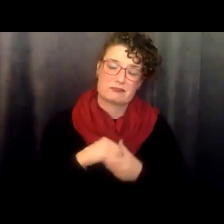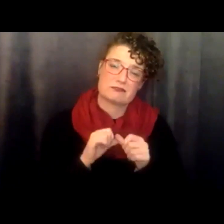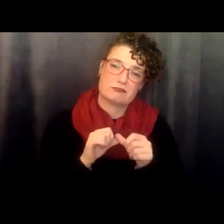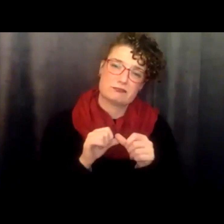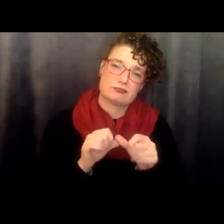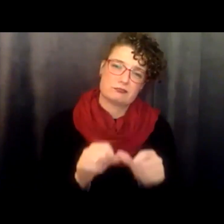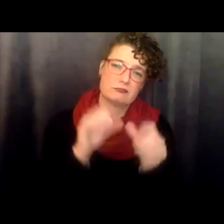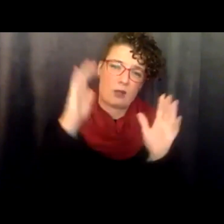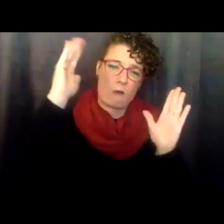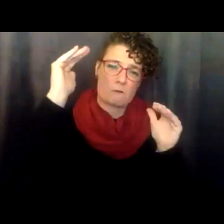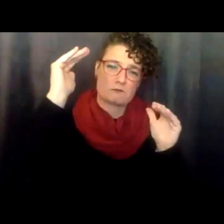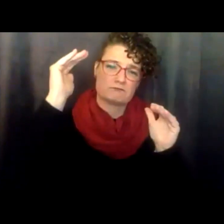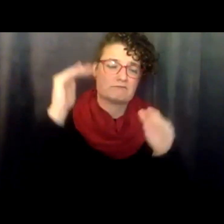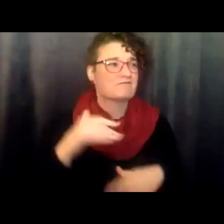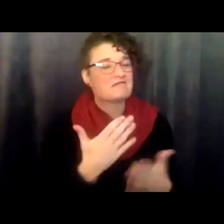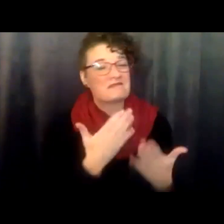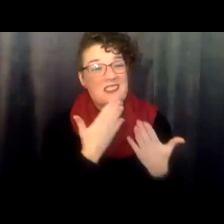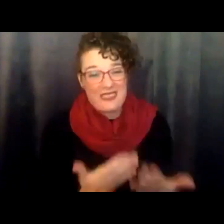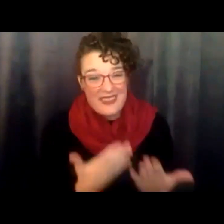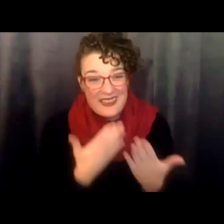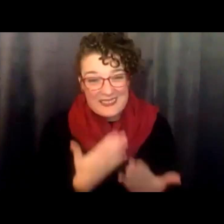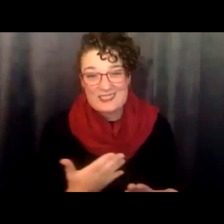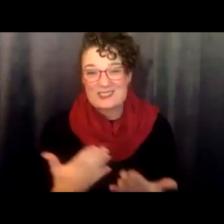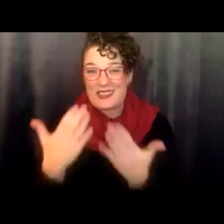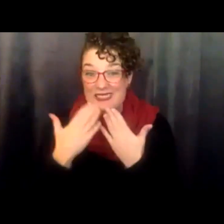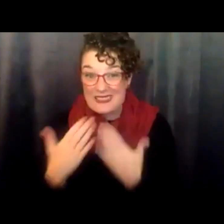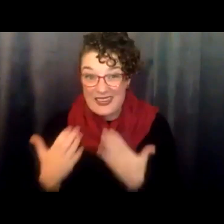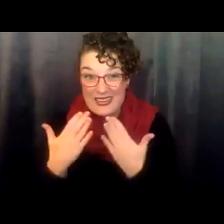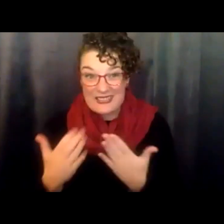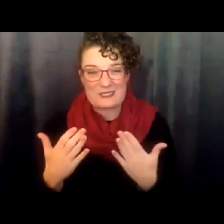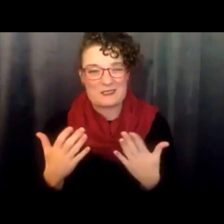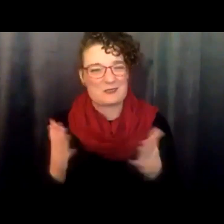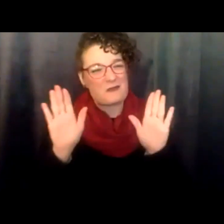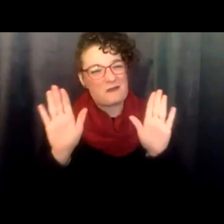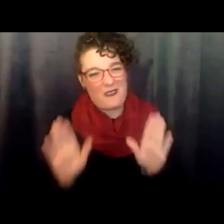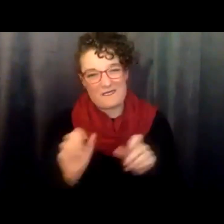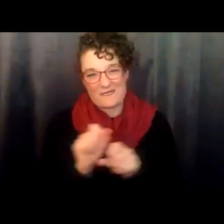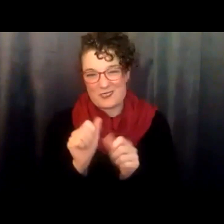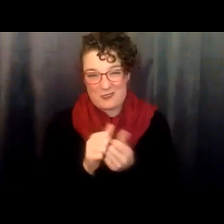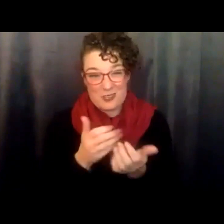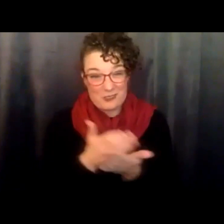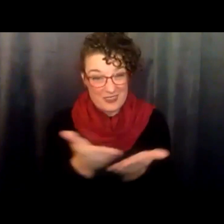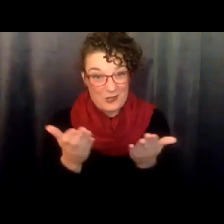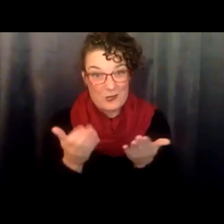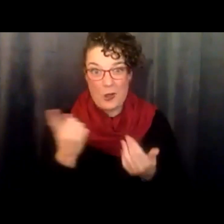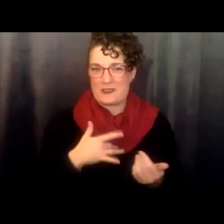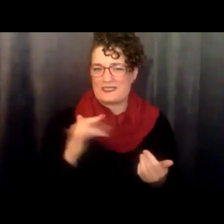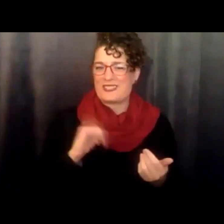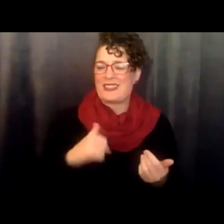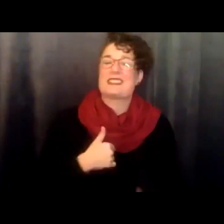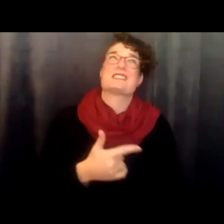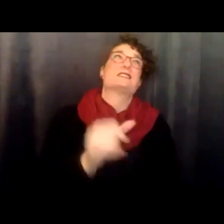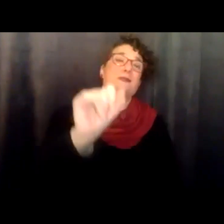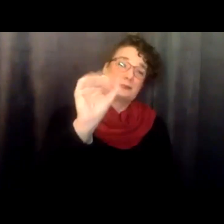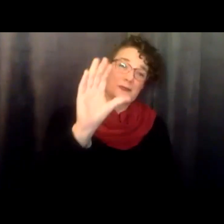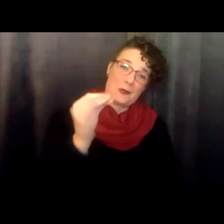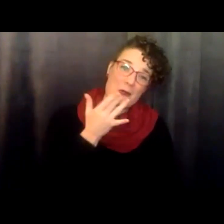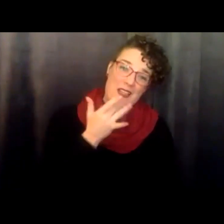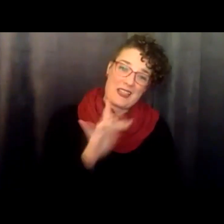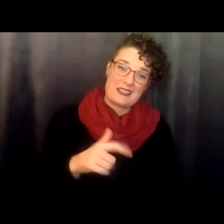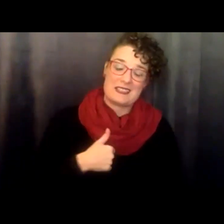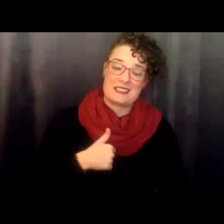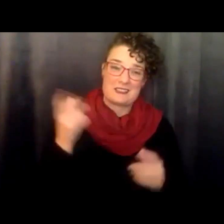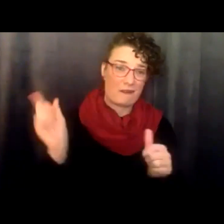So thank you. Thank you. You've been so wonderful to work with. And I always feel like I'm the luckiest person that I have a front row